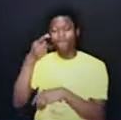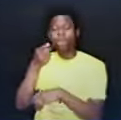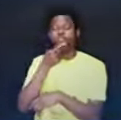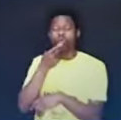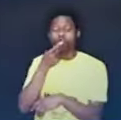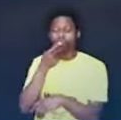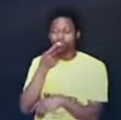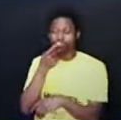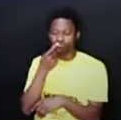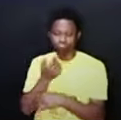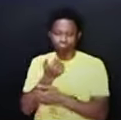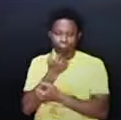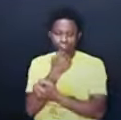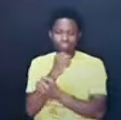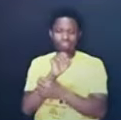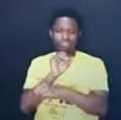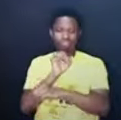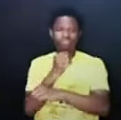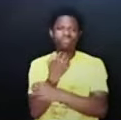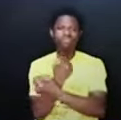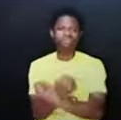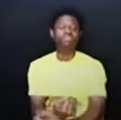for the sake of you